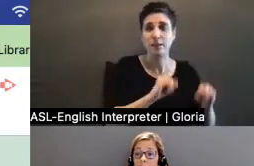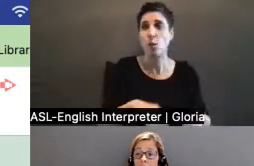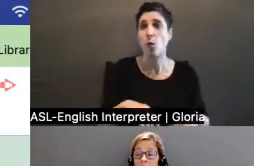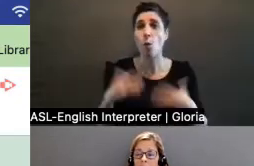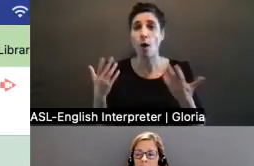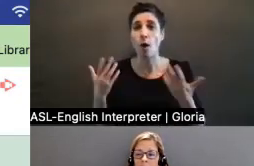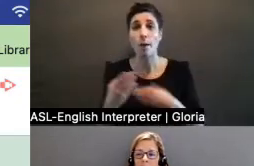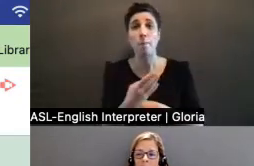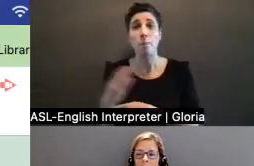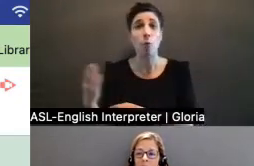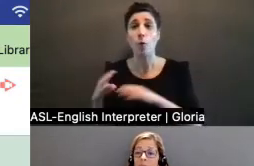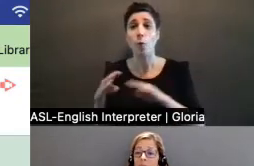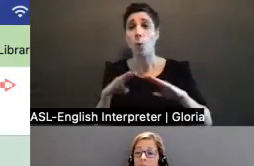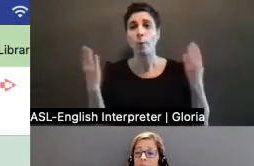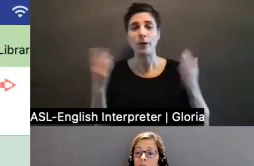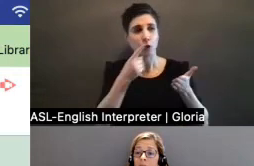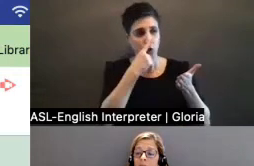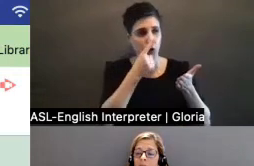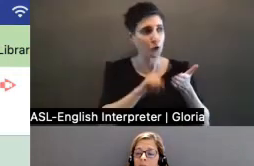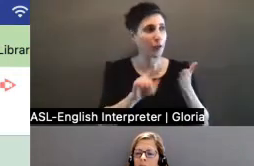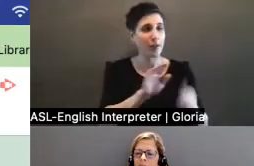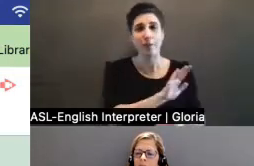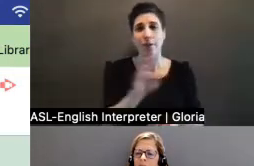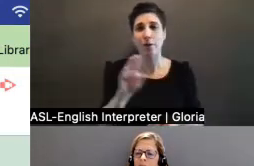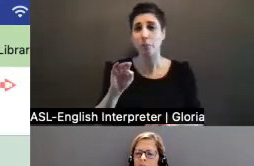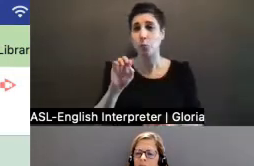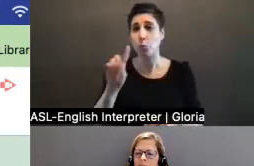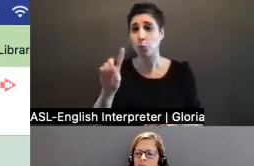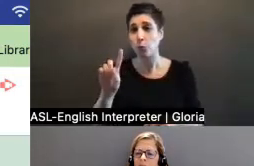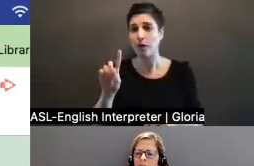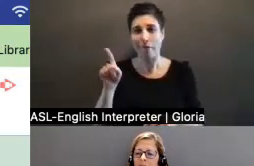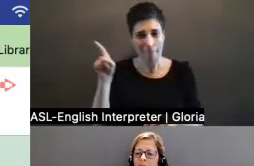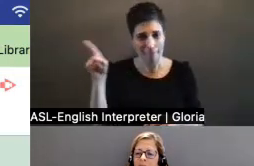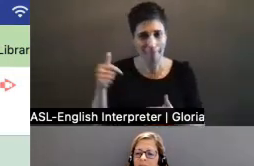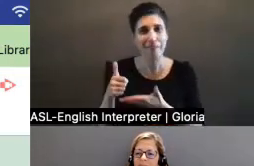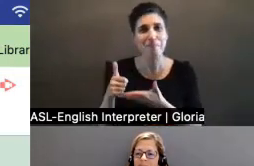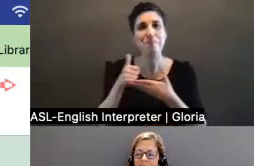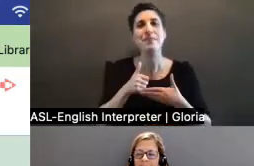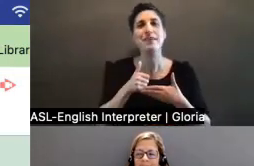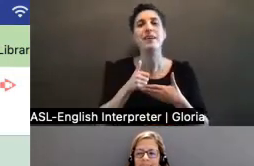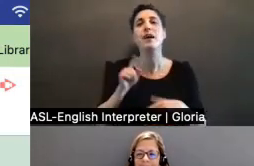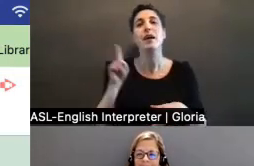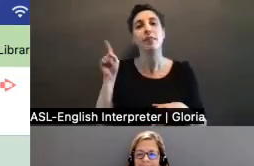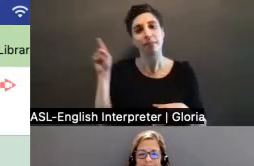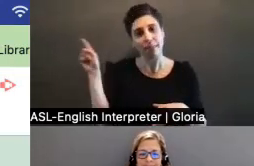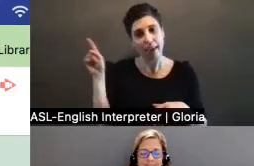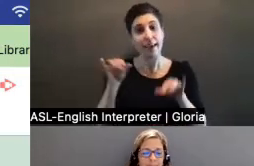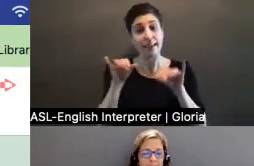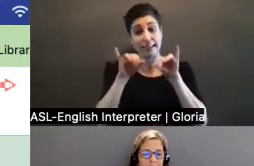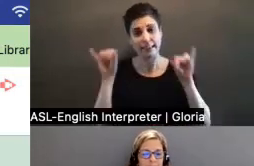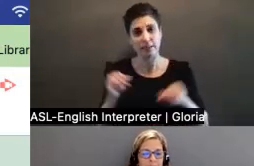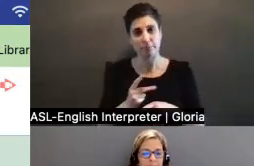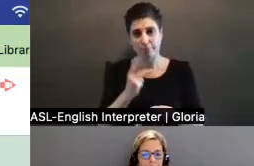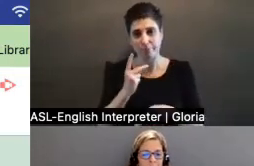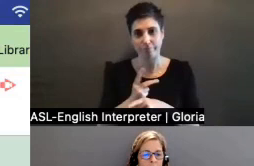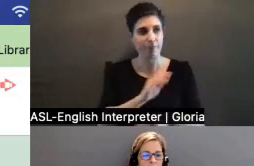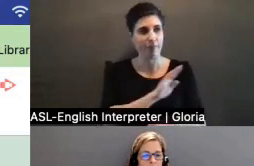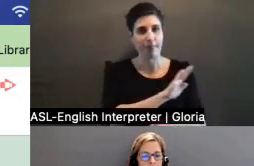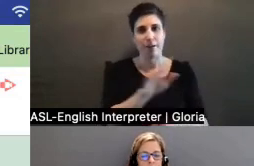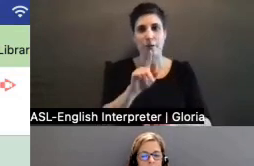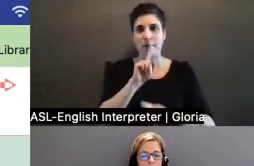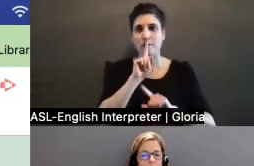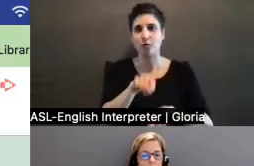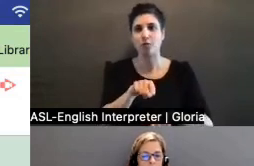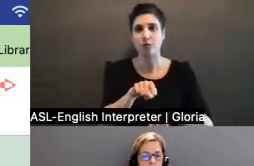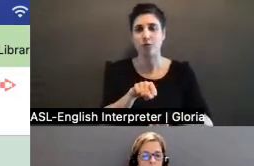happen directly as you're interacting with your students, and the system will track the content in the back end so you can go back and review what your